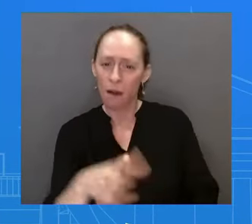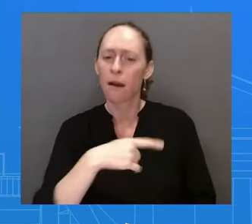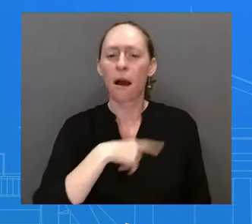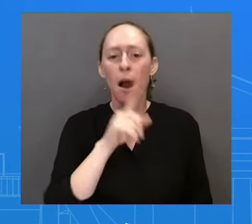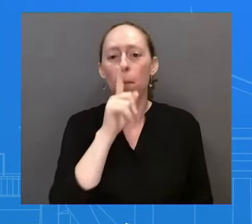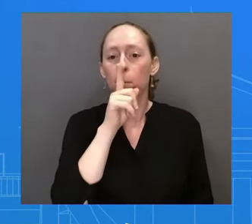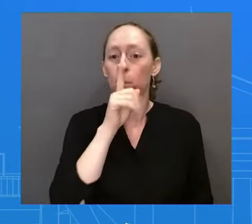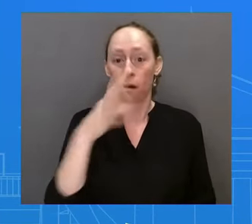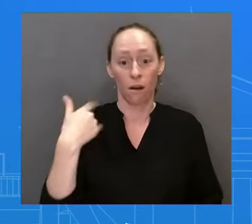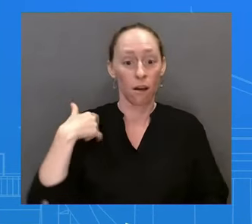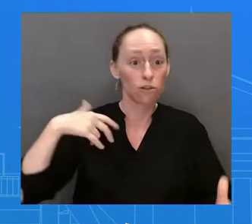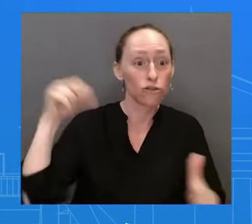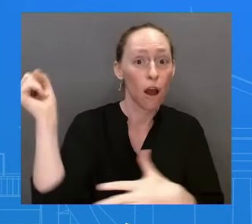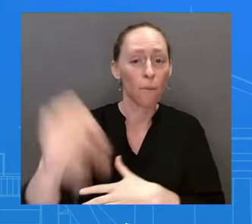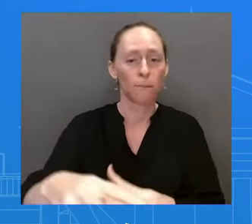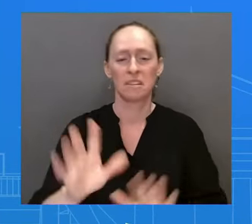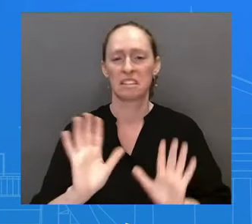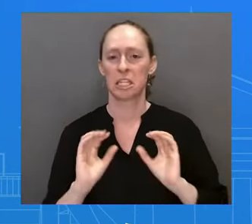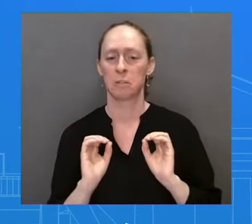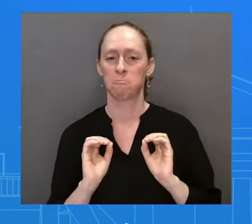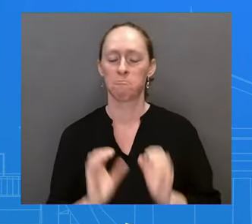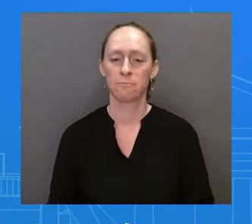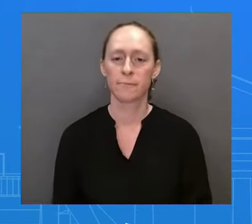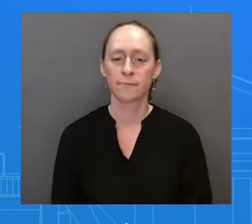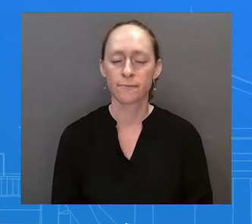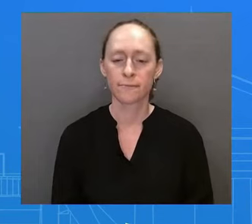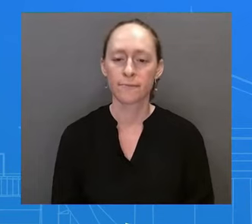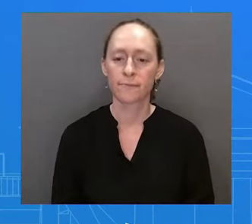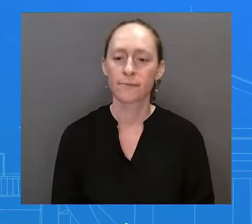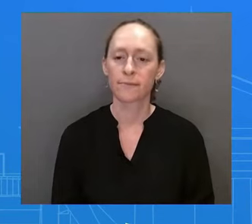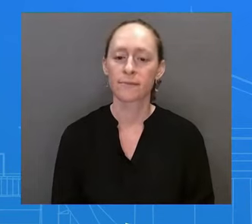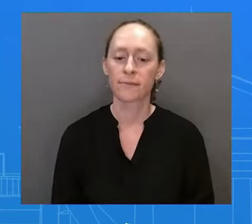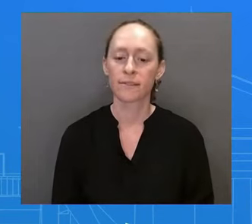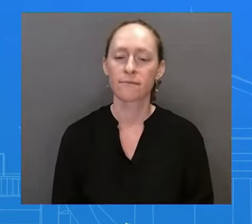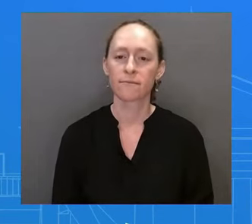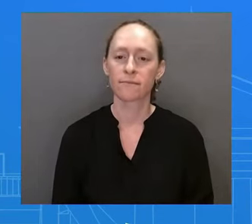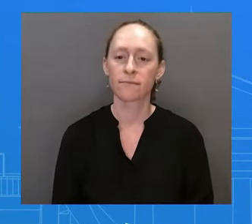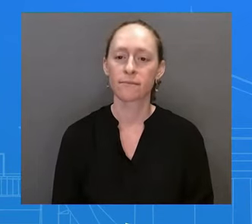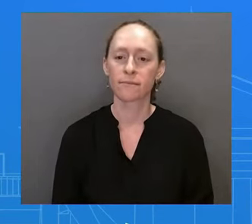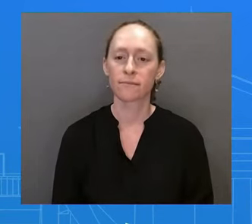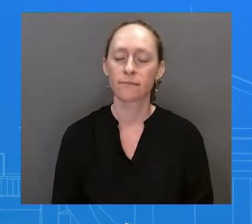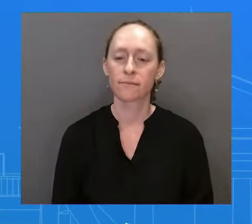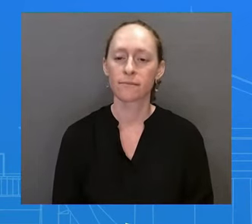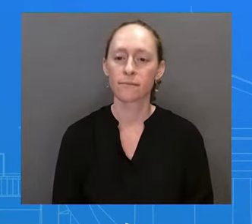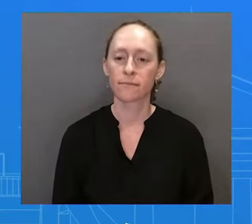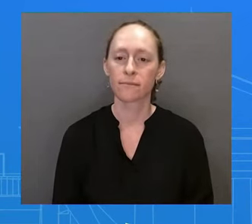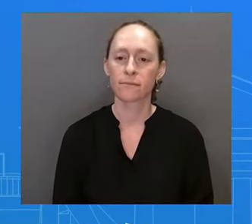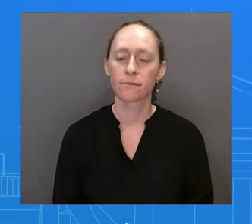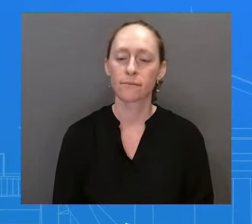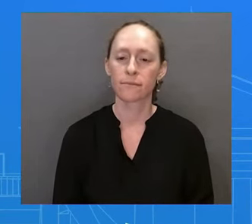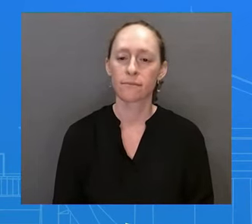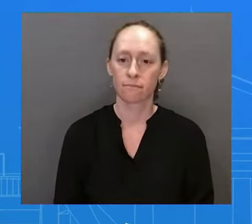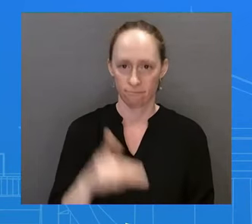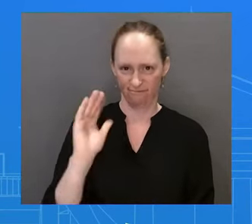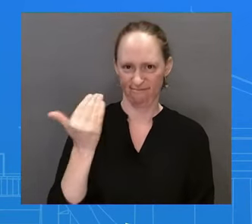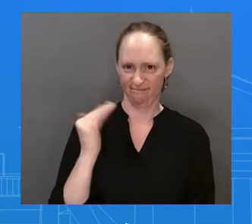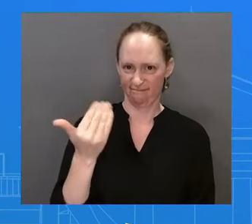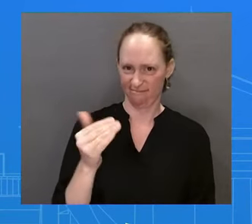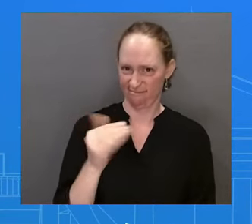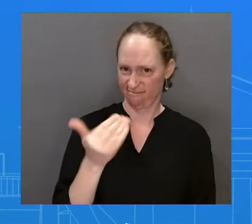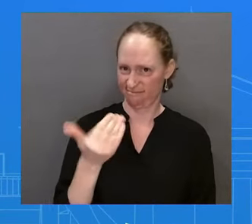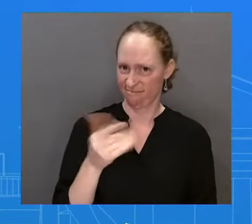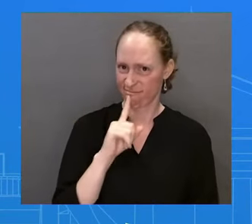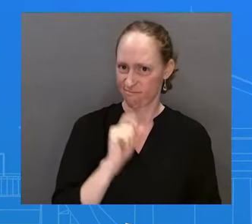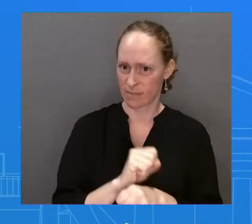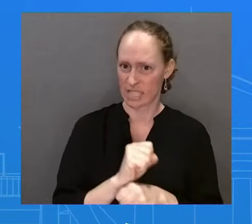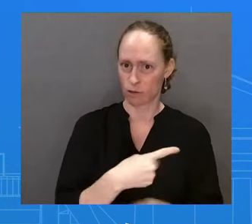The administration now says that China already does have this intelligence facility in Cuba. What can you tell us broadly about the